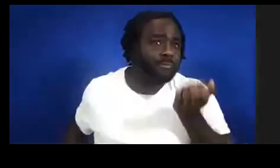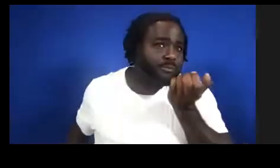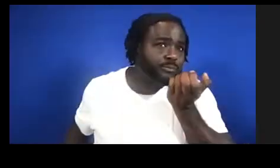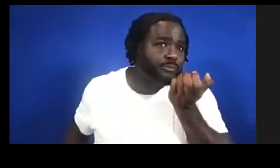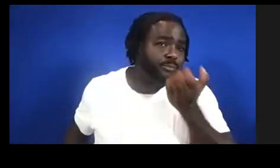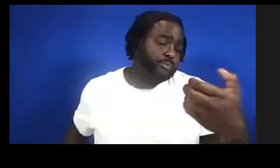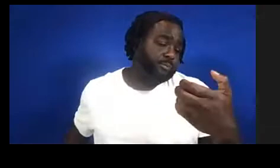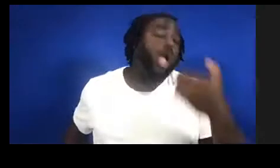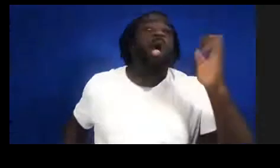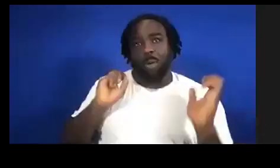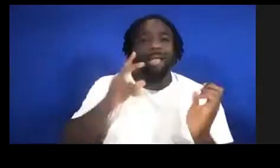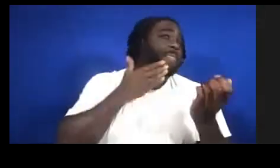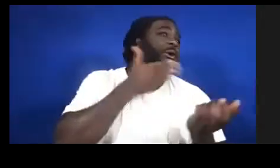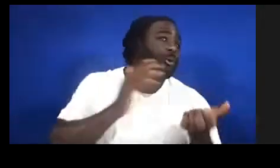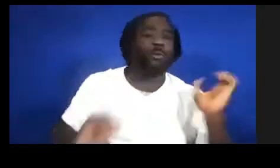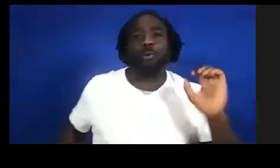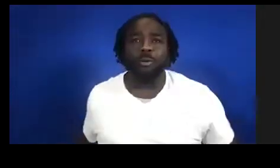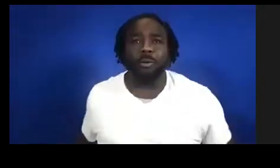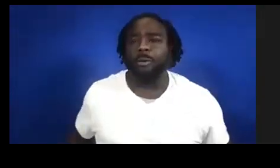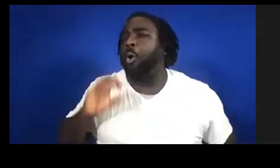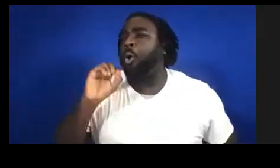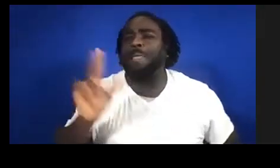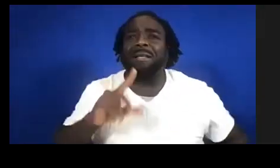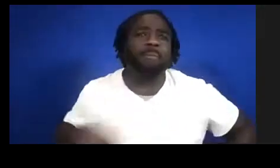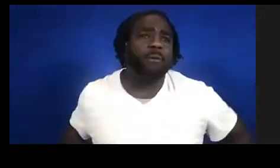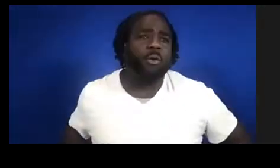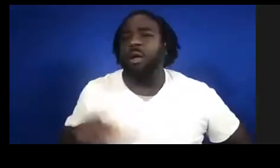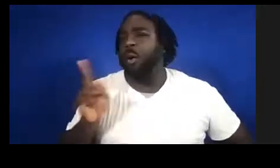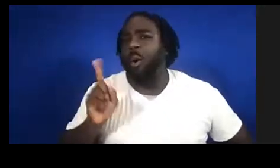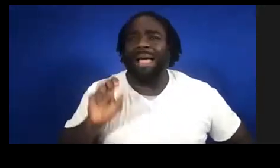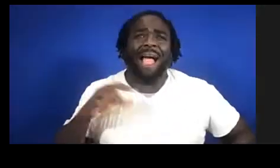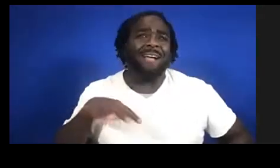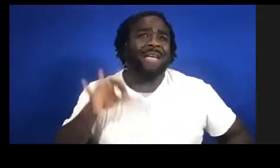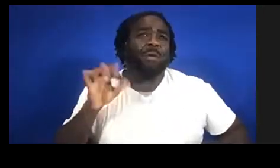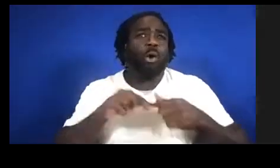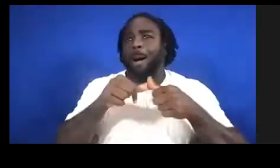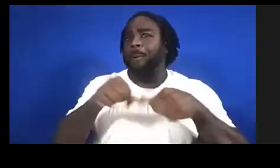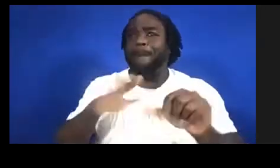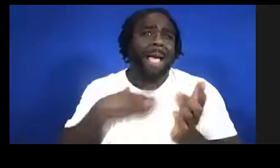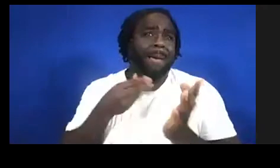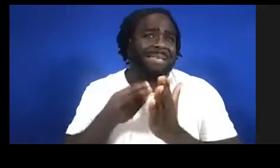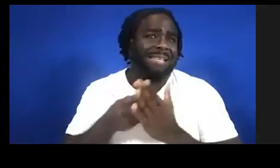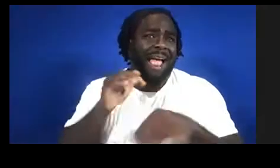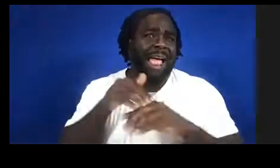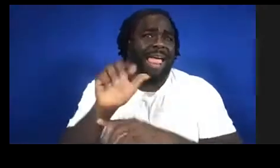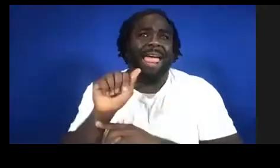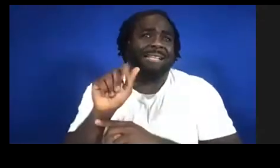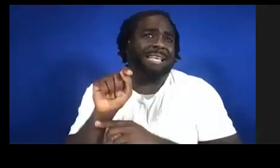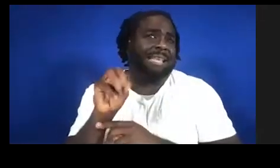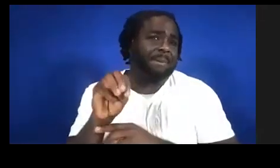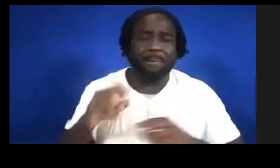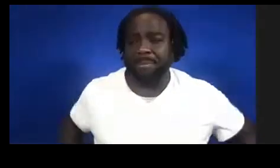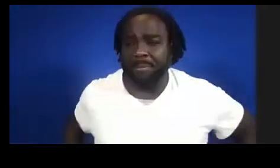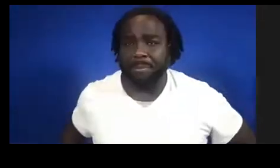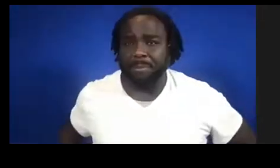I find a McDonald's? And then apparently she talks to you and you get to go